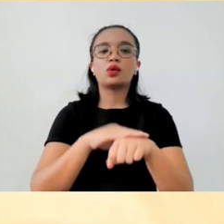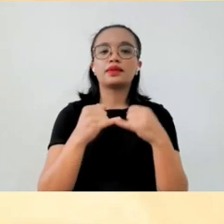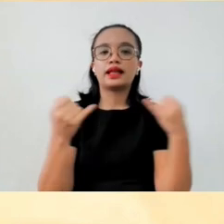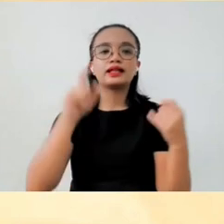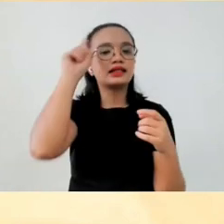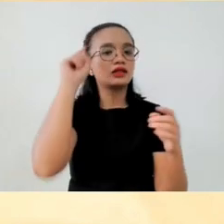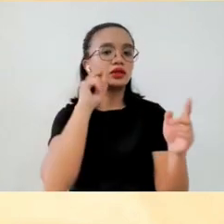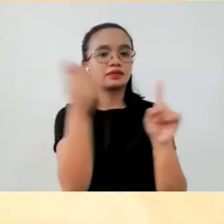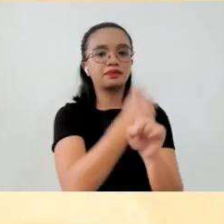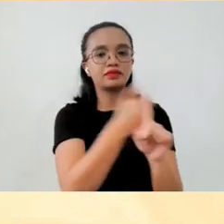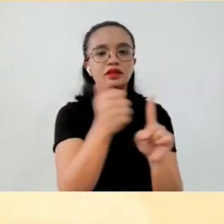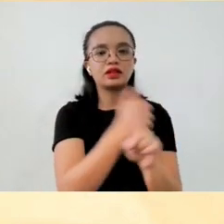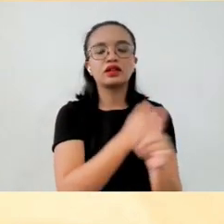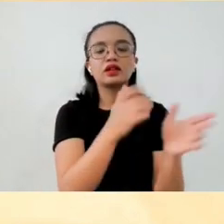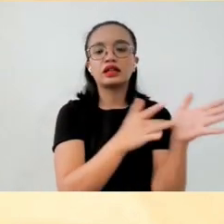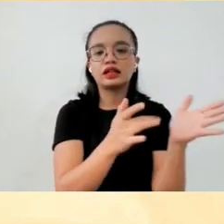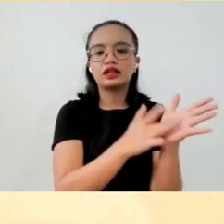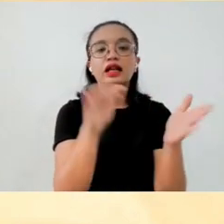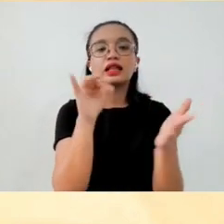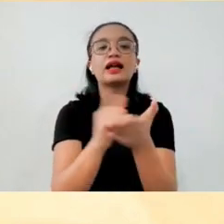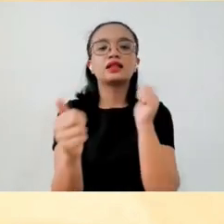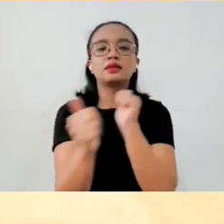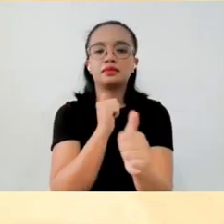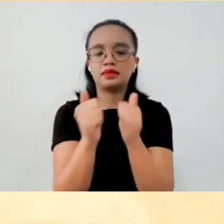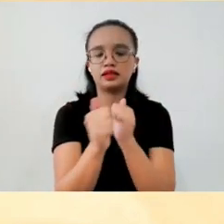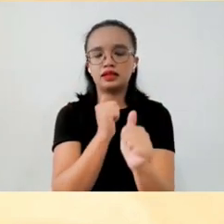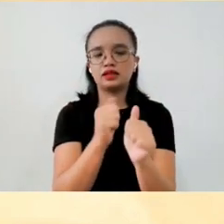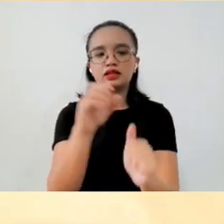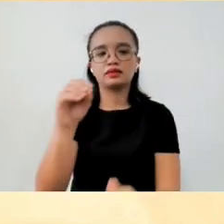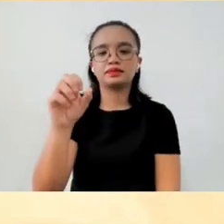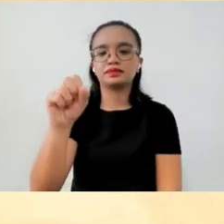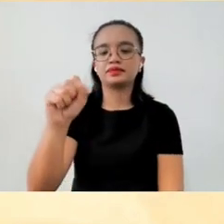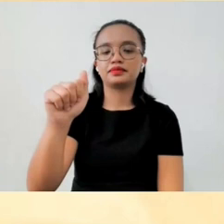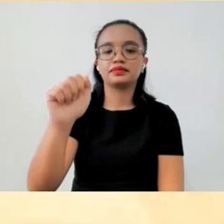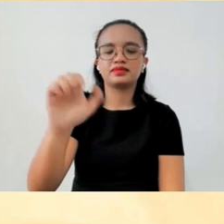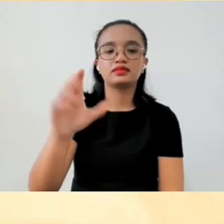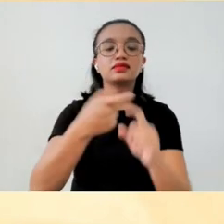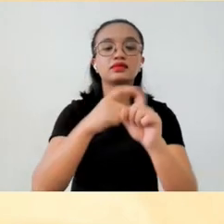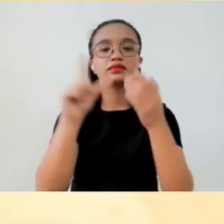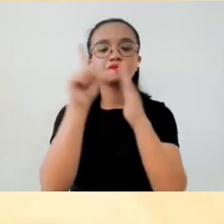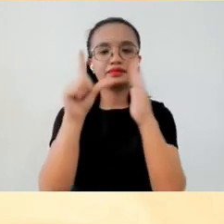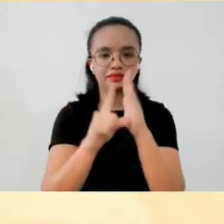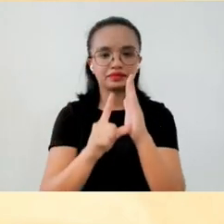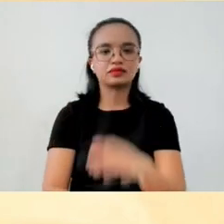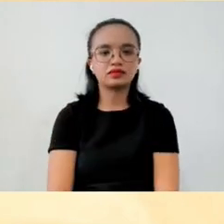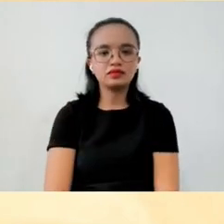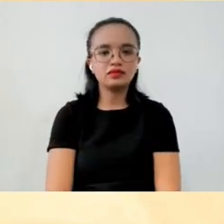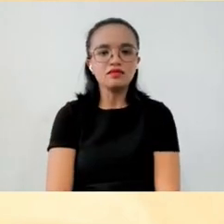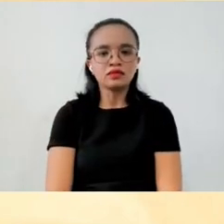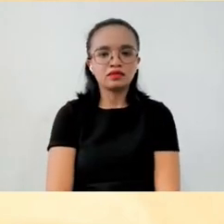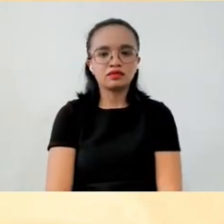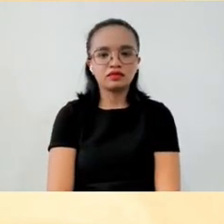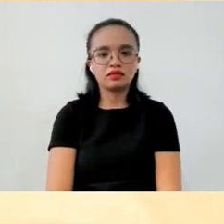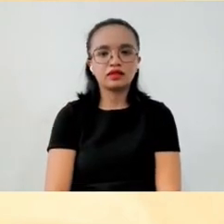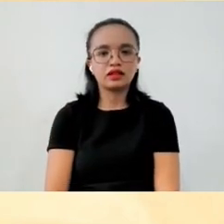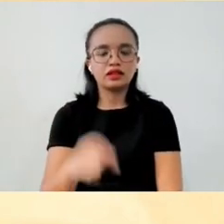or exploit, this is the definition of OSAIC from the law. Okay, so if